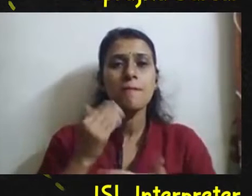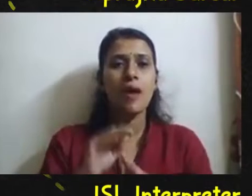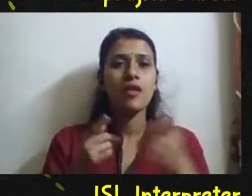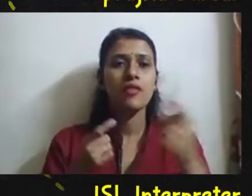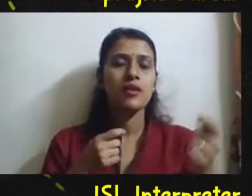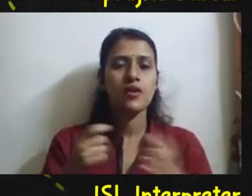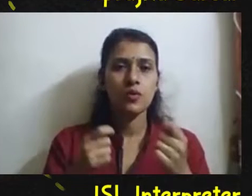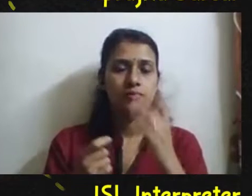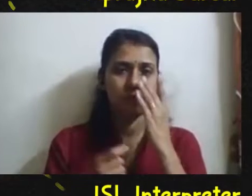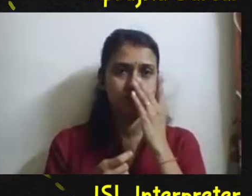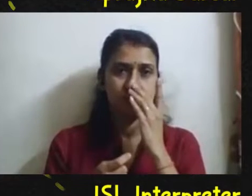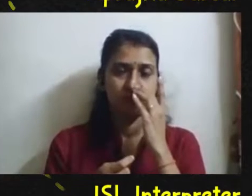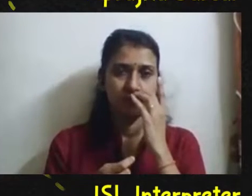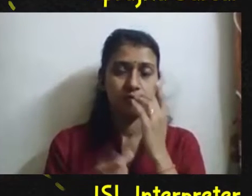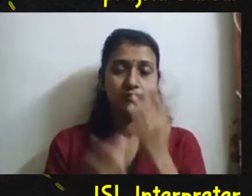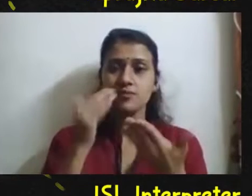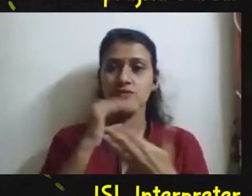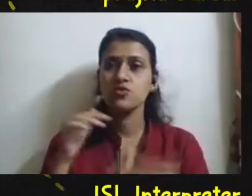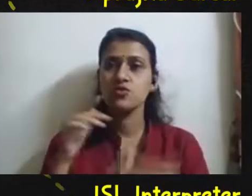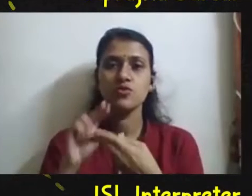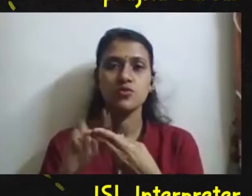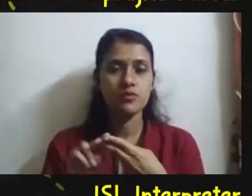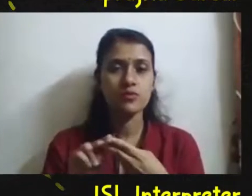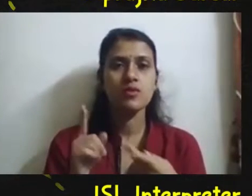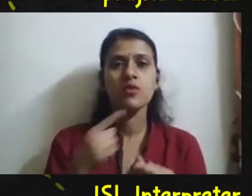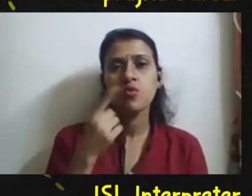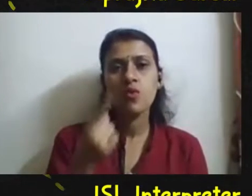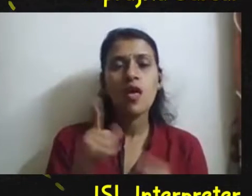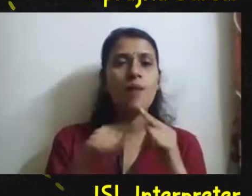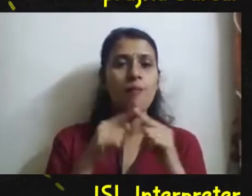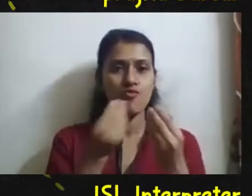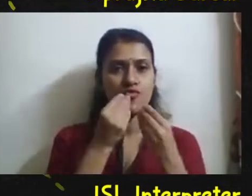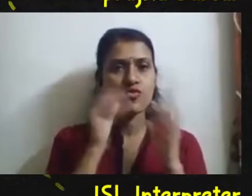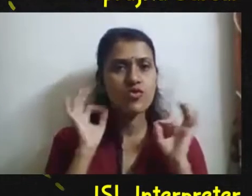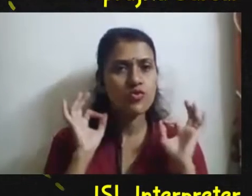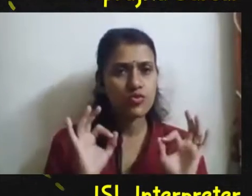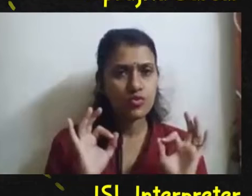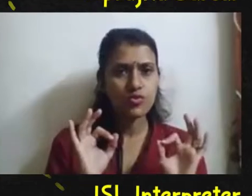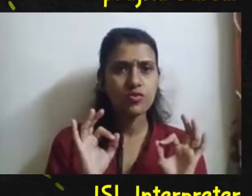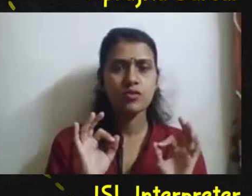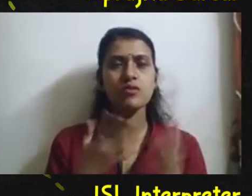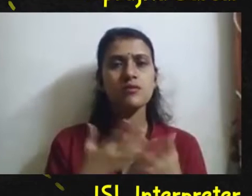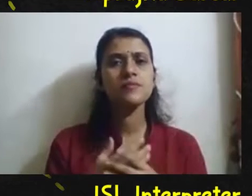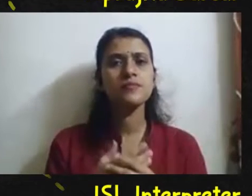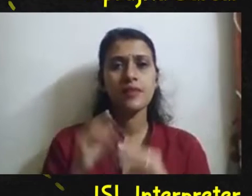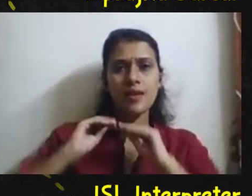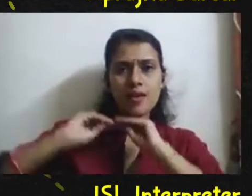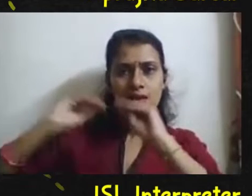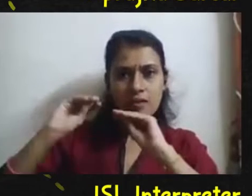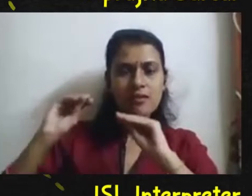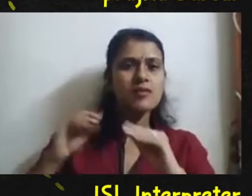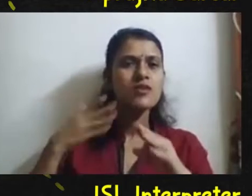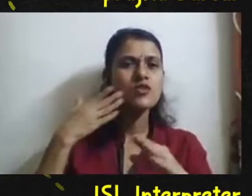how to look after their children. They were told about nutrition. They were told about how to avoid stunting in